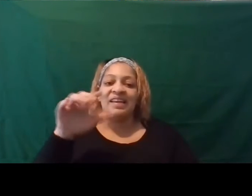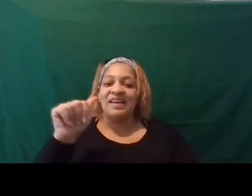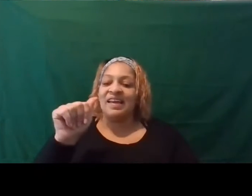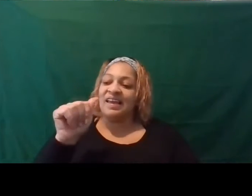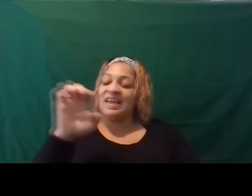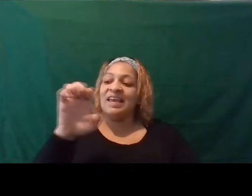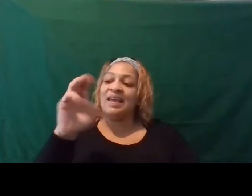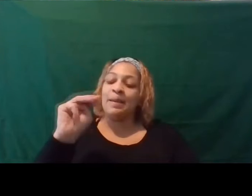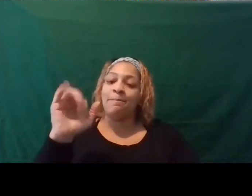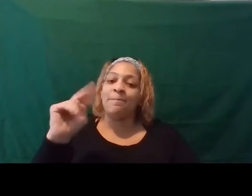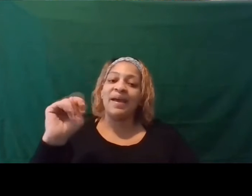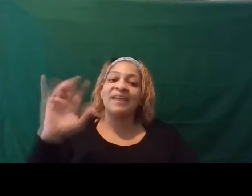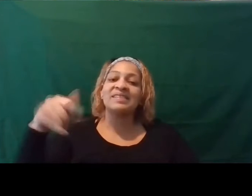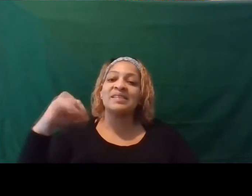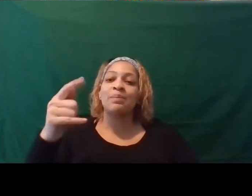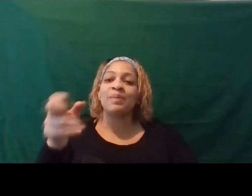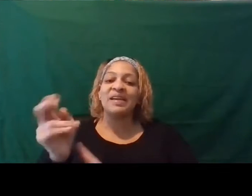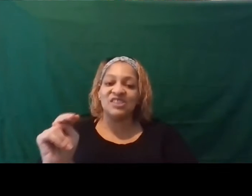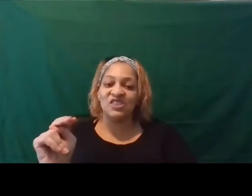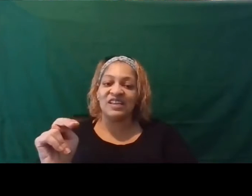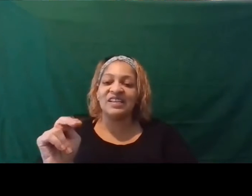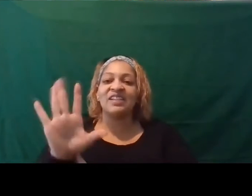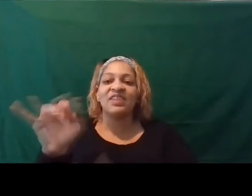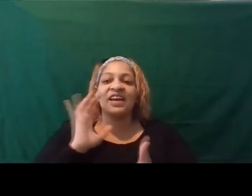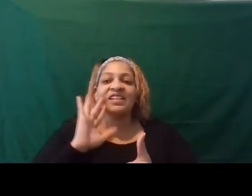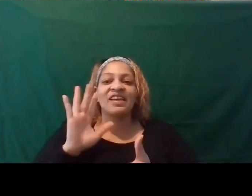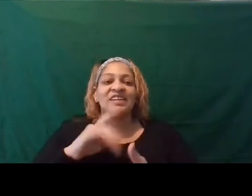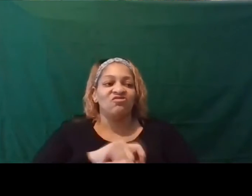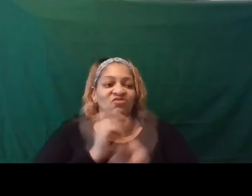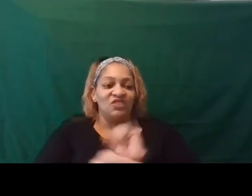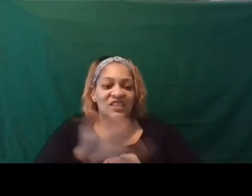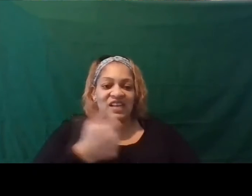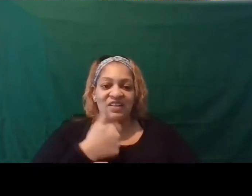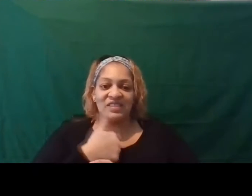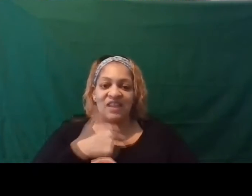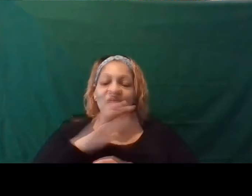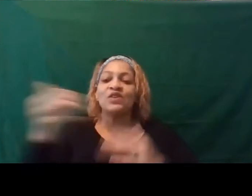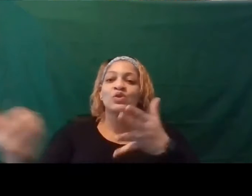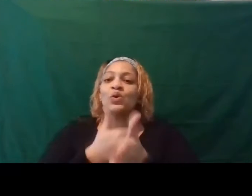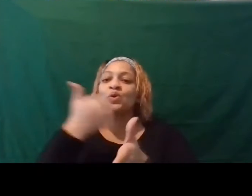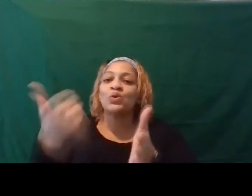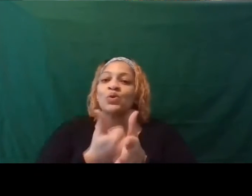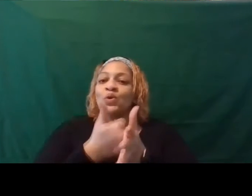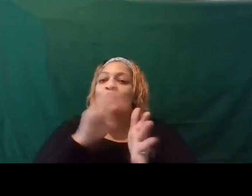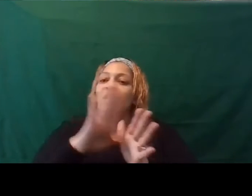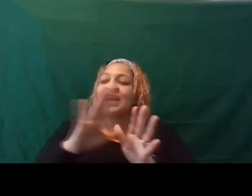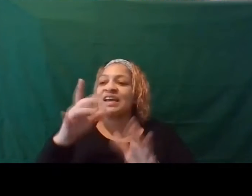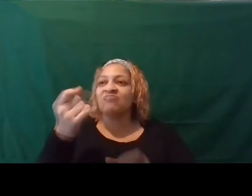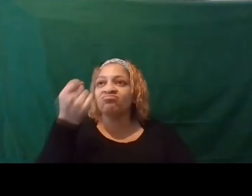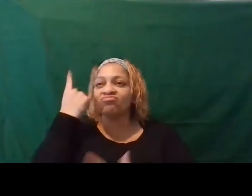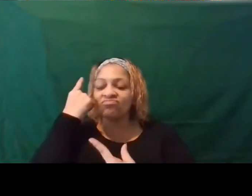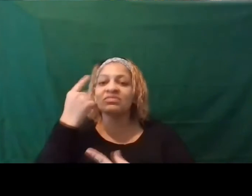mental emancipation, and redeeming ourselves into this whole new sphere of what it means to live free.